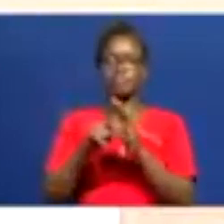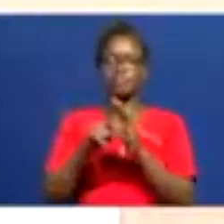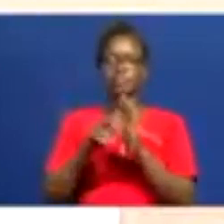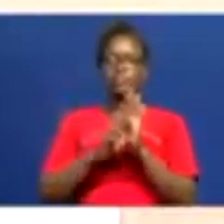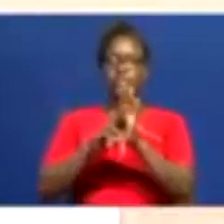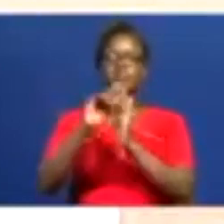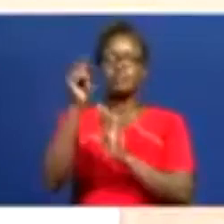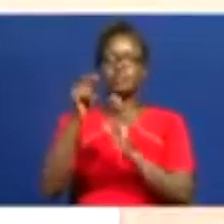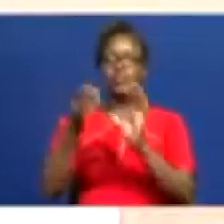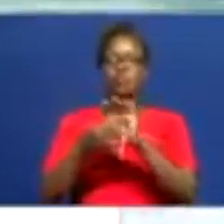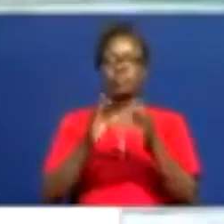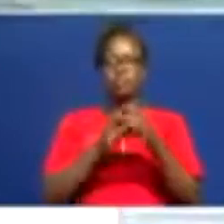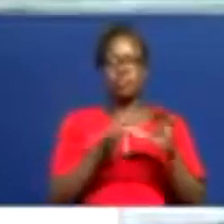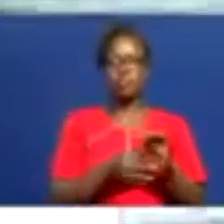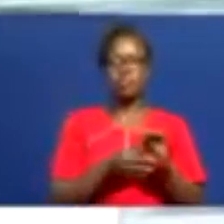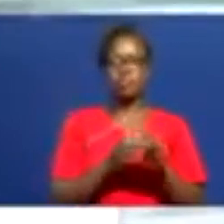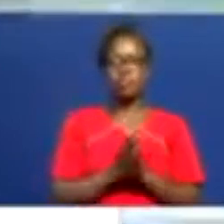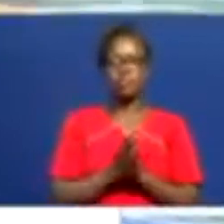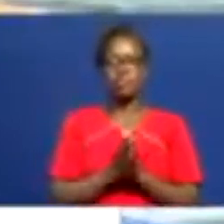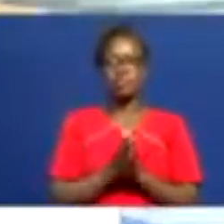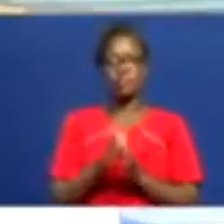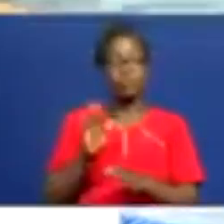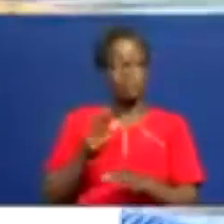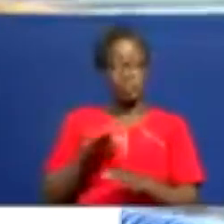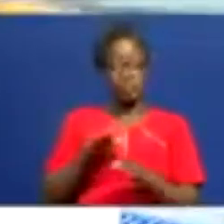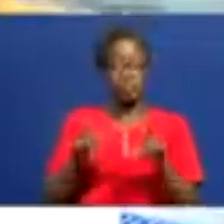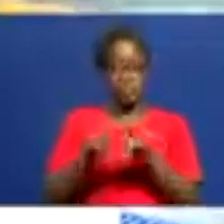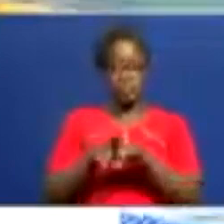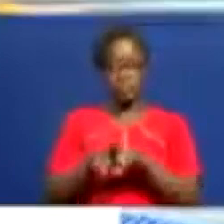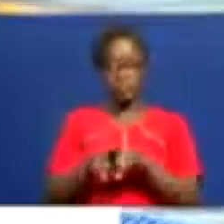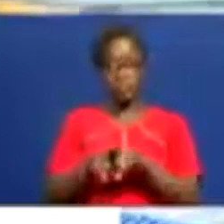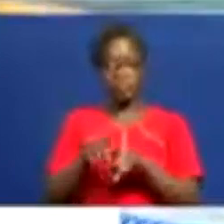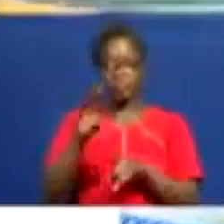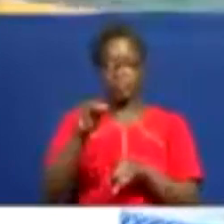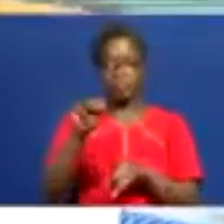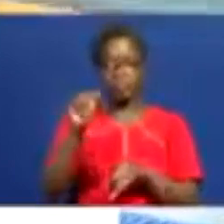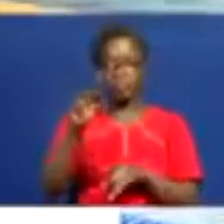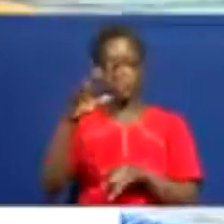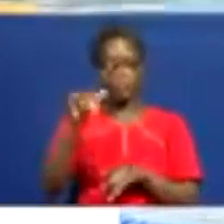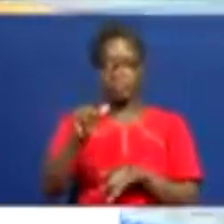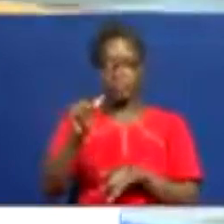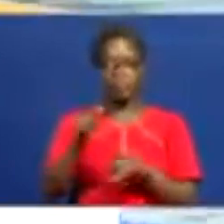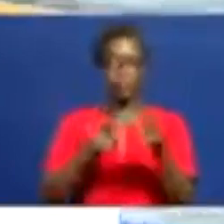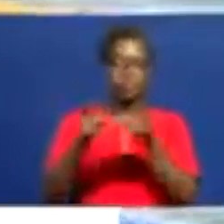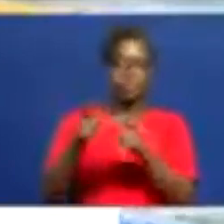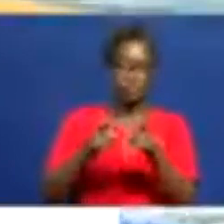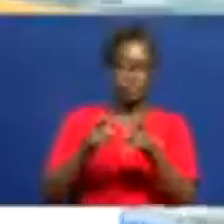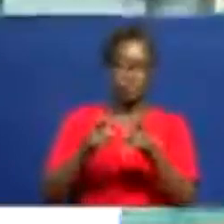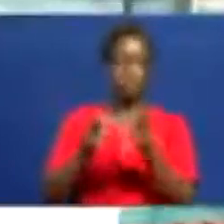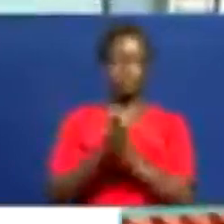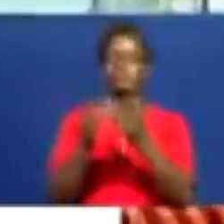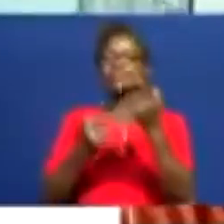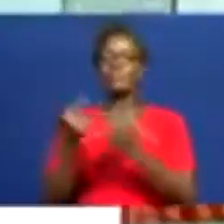represent Kenya in the Olympics. Kwenye kitengo cha wanawake mtindo huo huo, Maria Bianchi alitawala mashindano hayo mbele ya